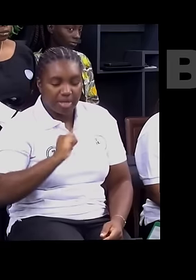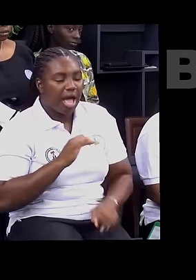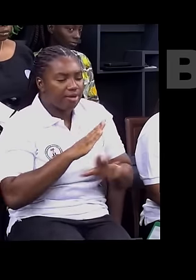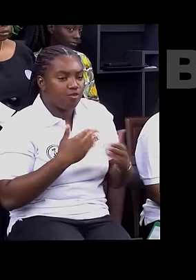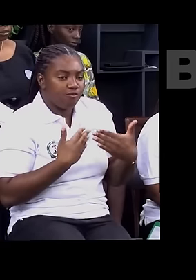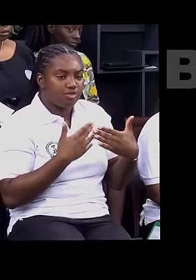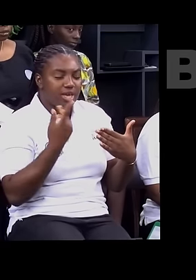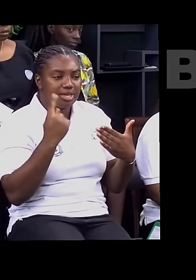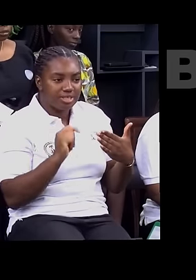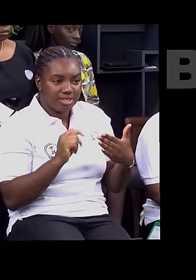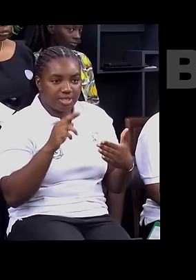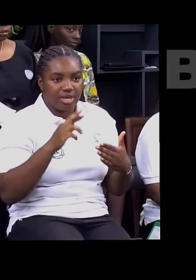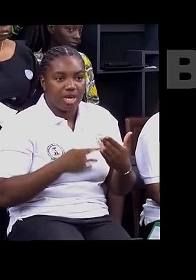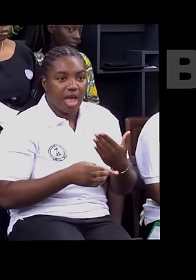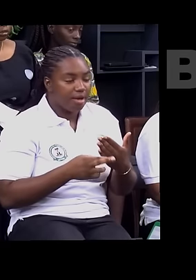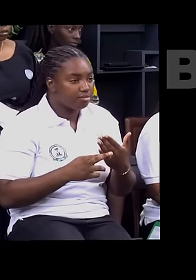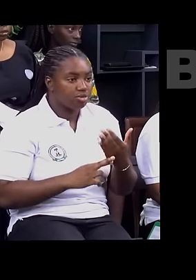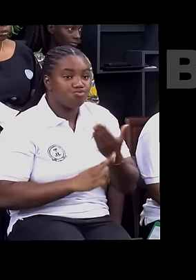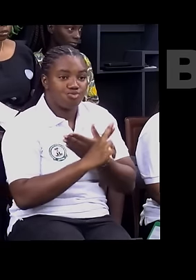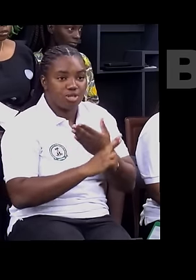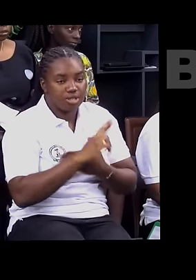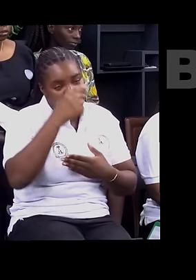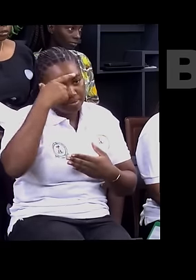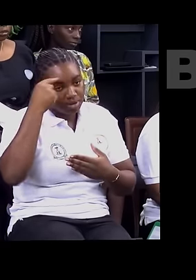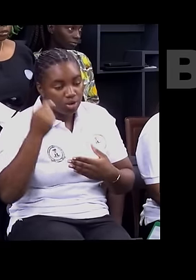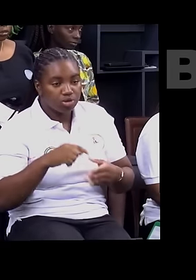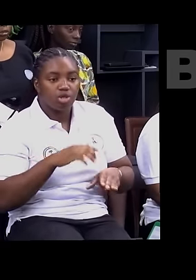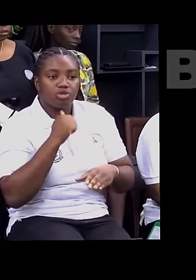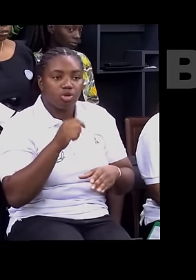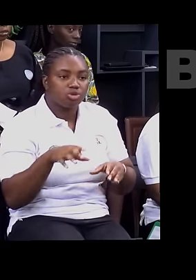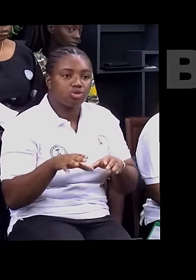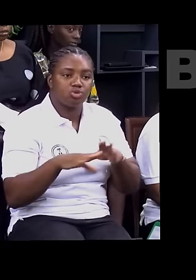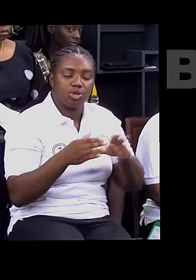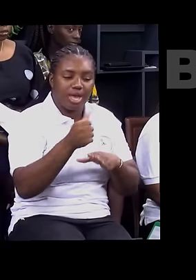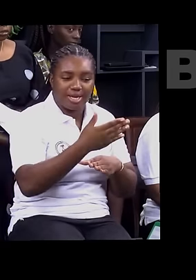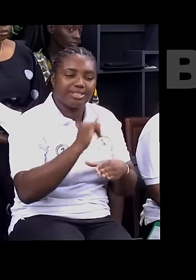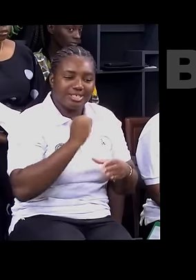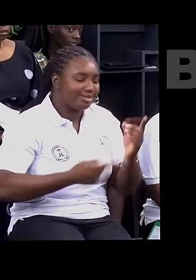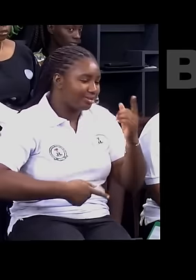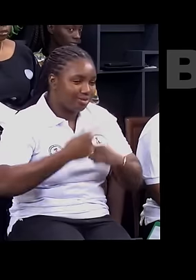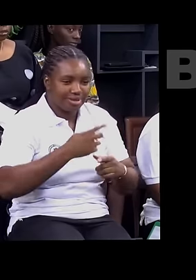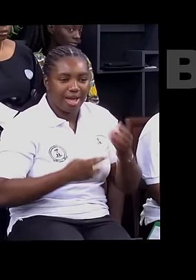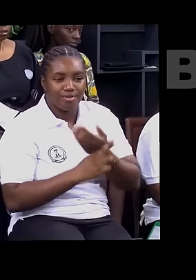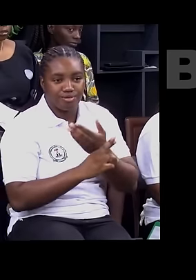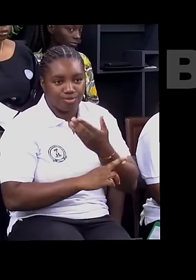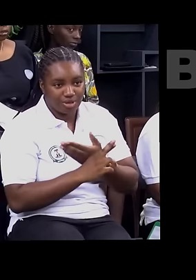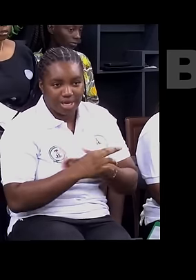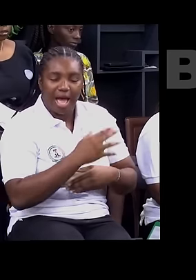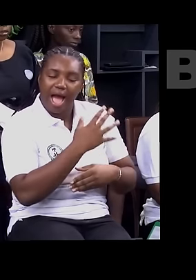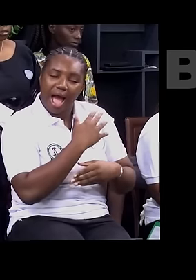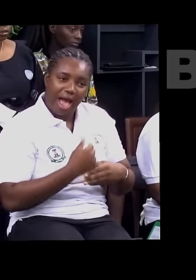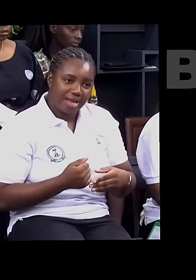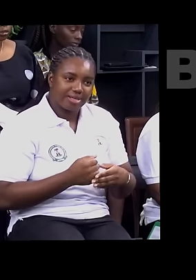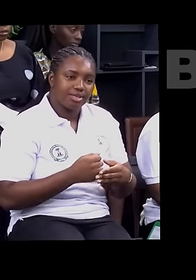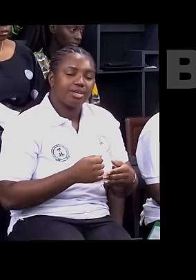because not doing anything is the greater risk. The worst case scenario is a painful death, which is also welcome to